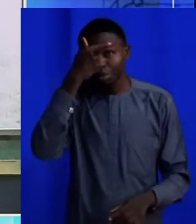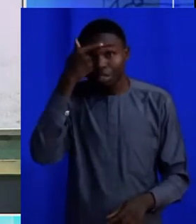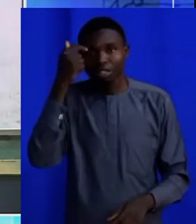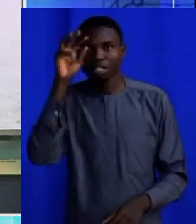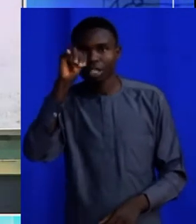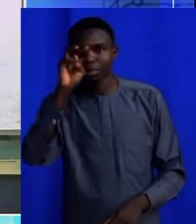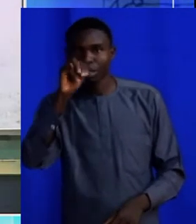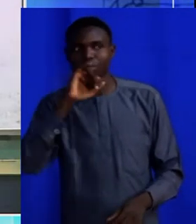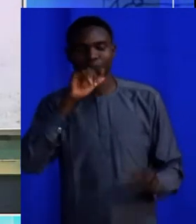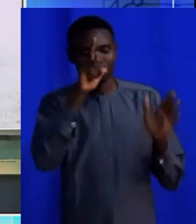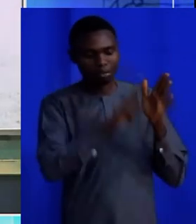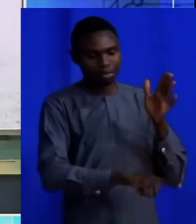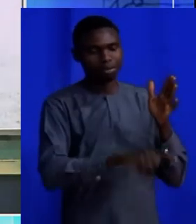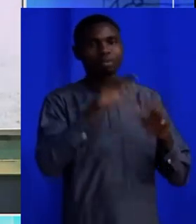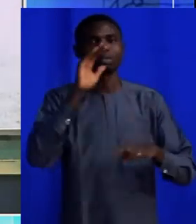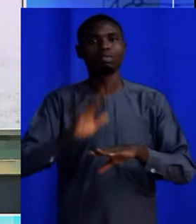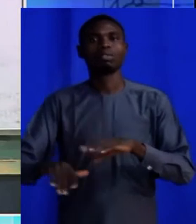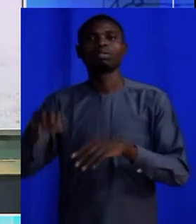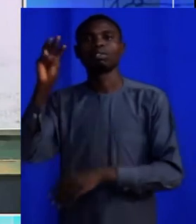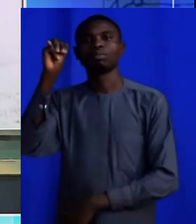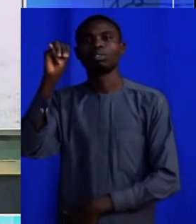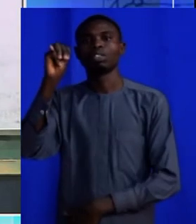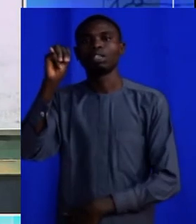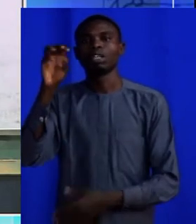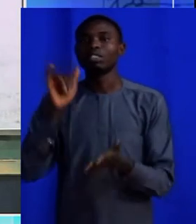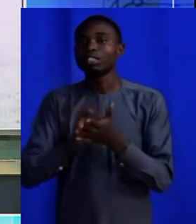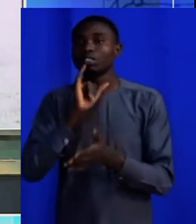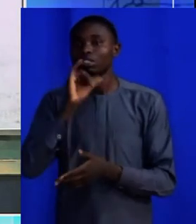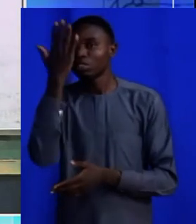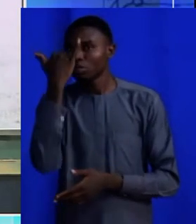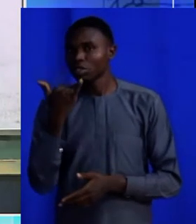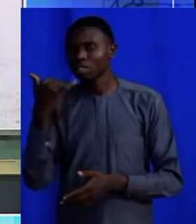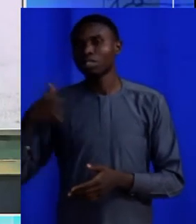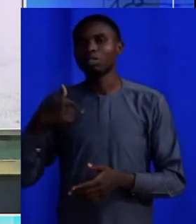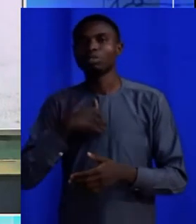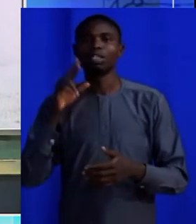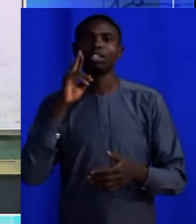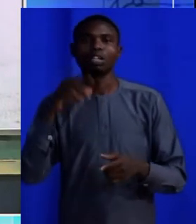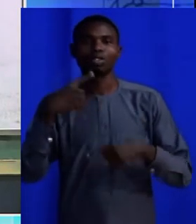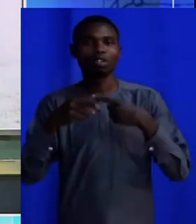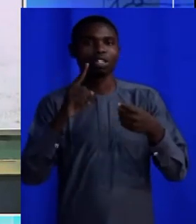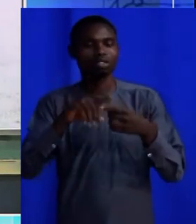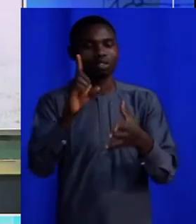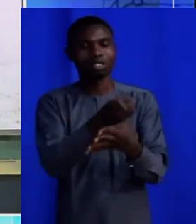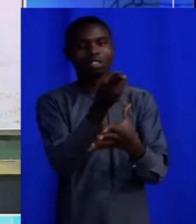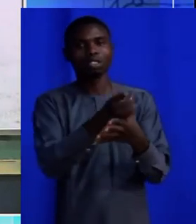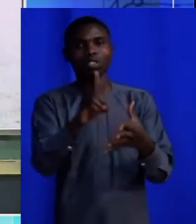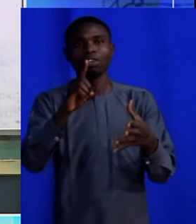elbow or your toilet paper to cover and then put it in a dustbin.